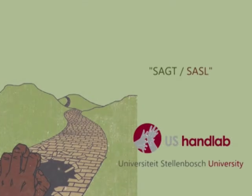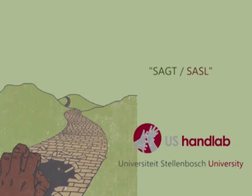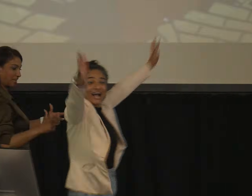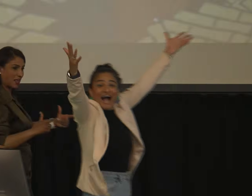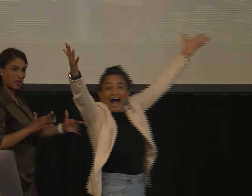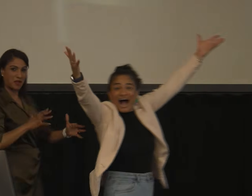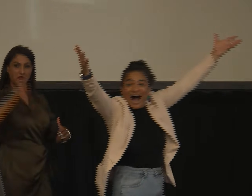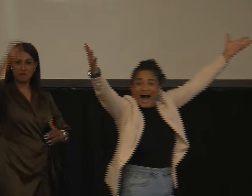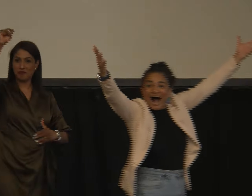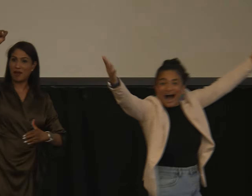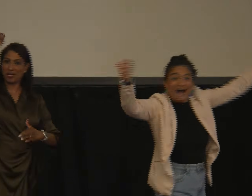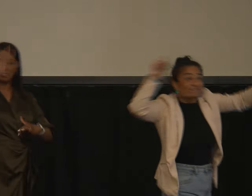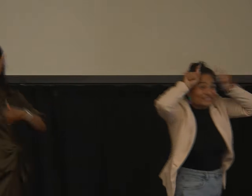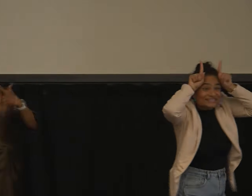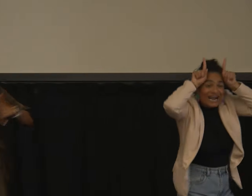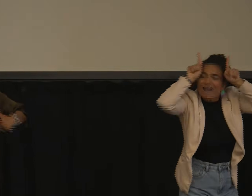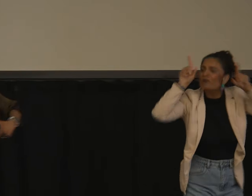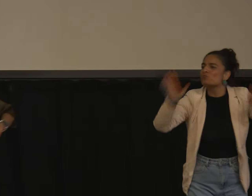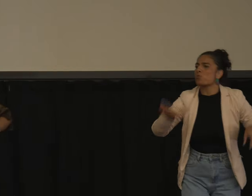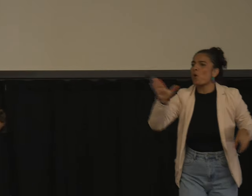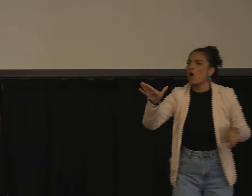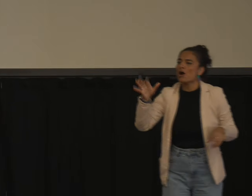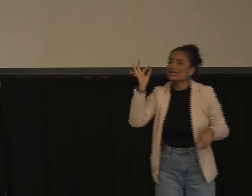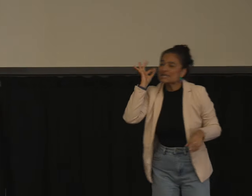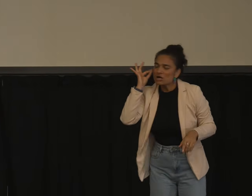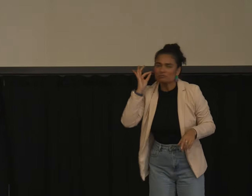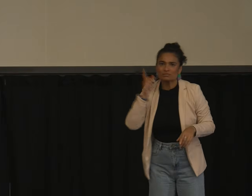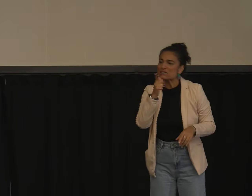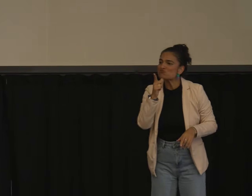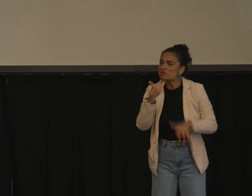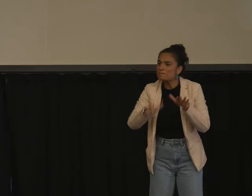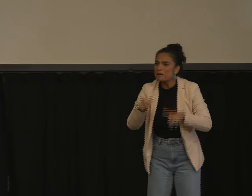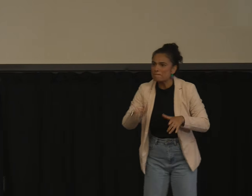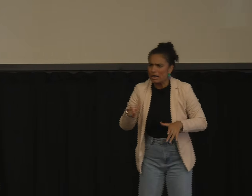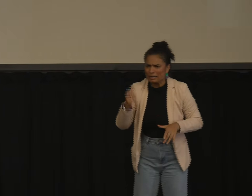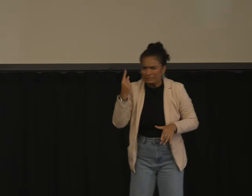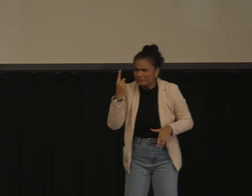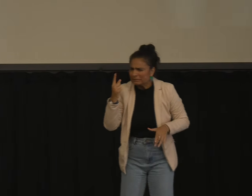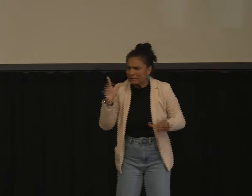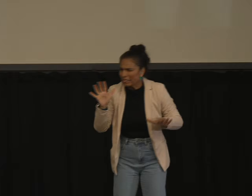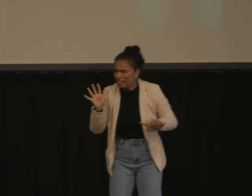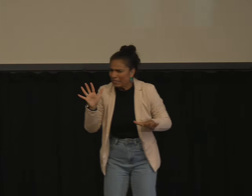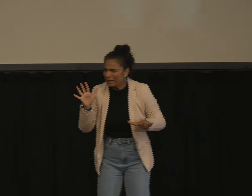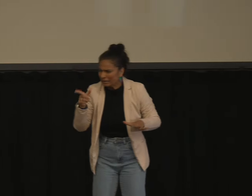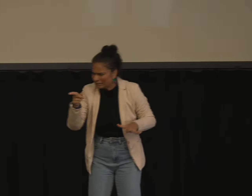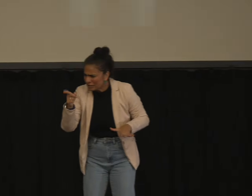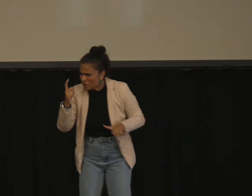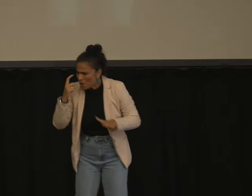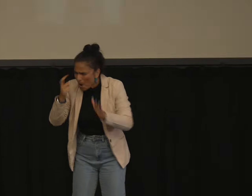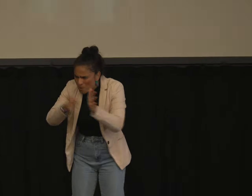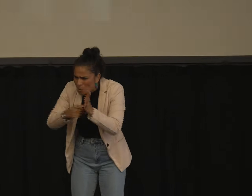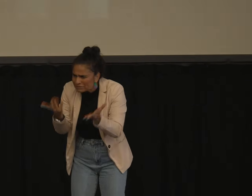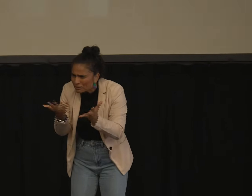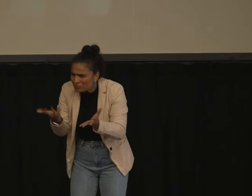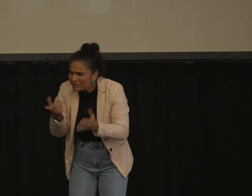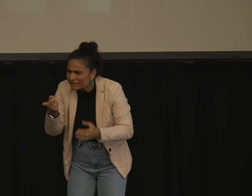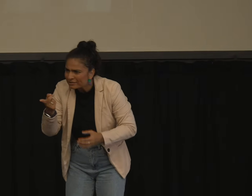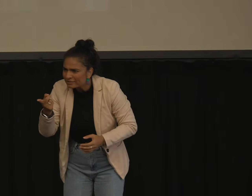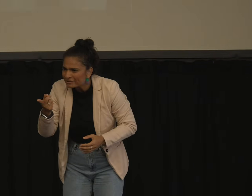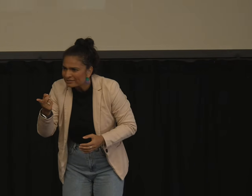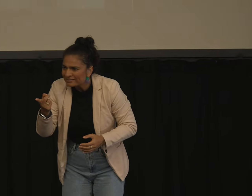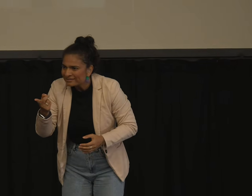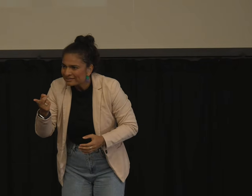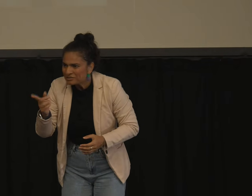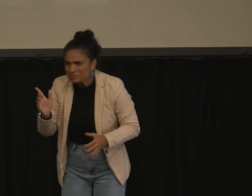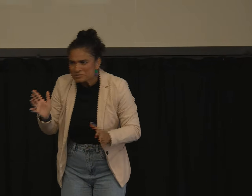Viva SASL. That is such a beautiful story. Maybe our non-sign